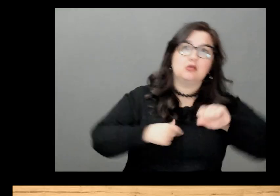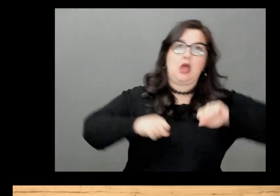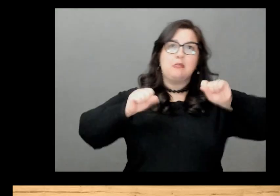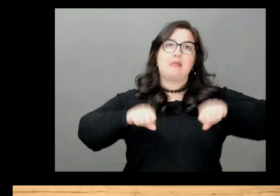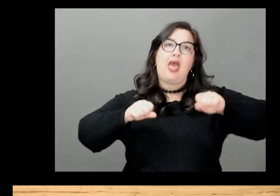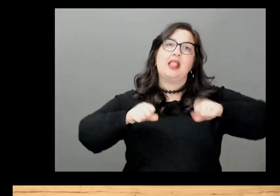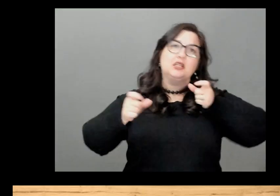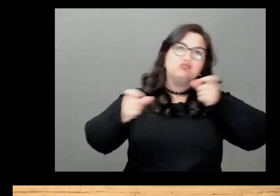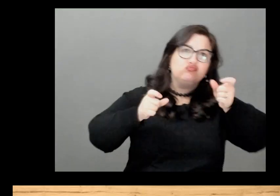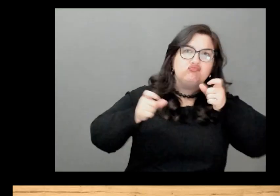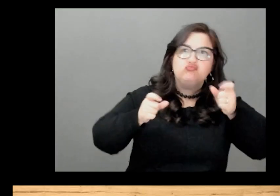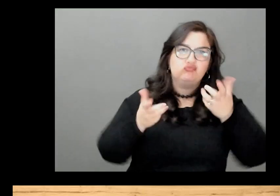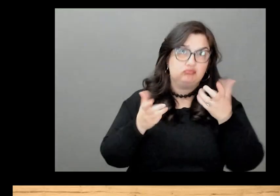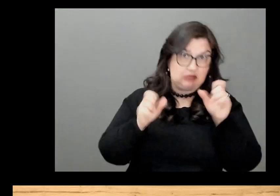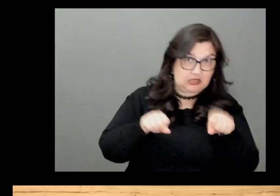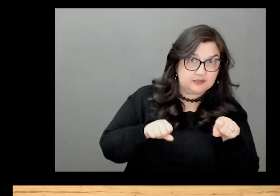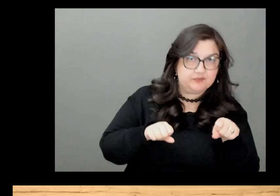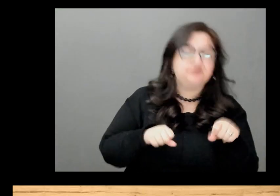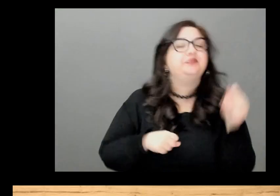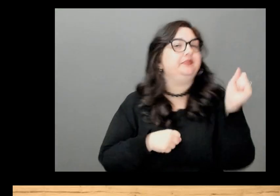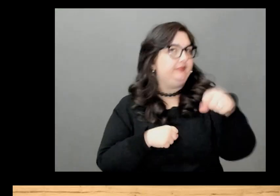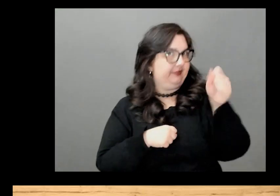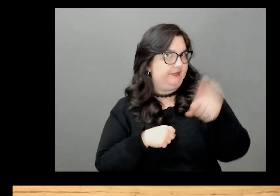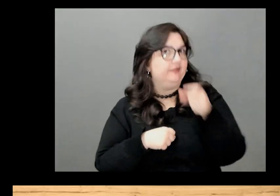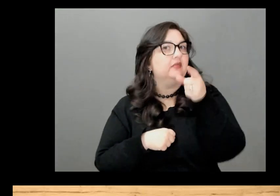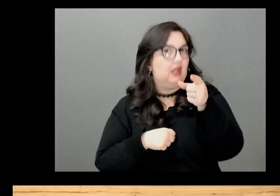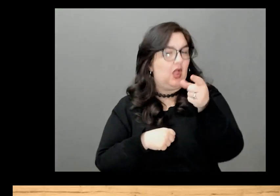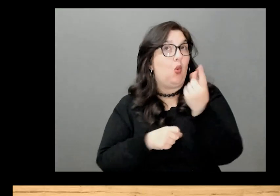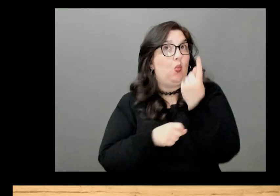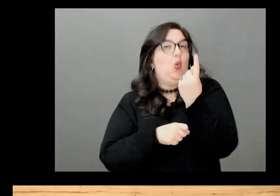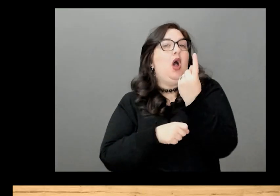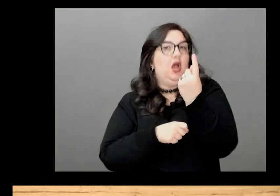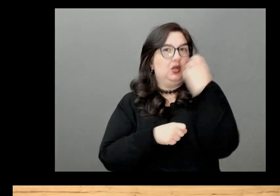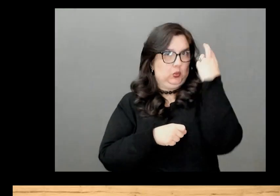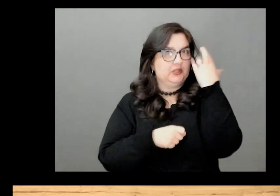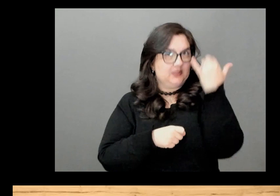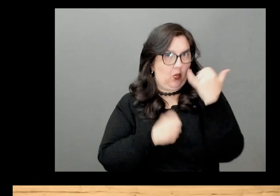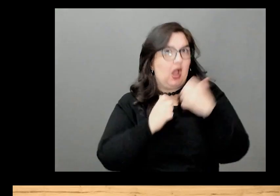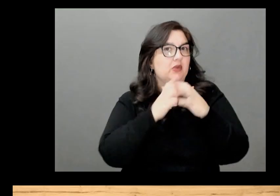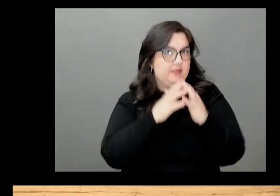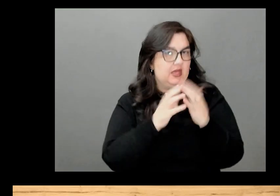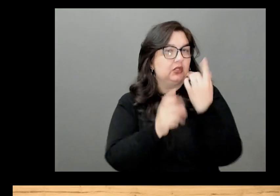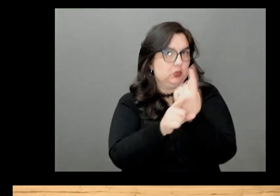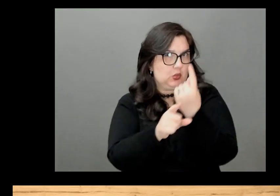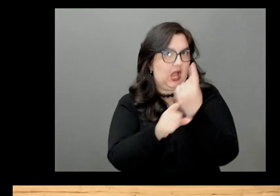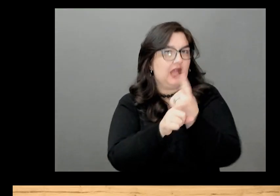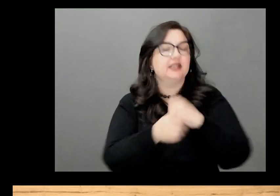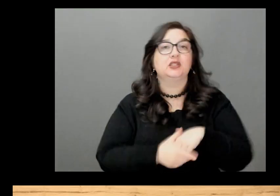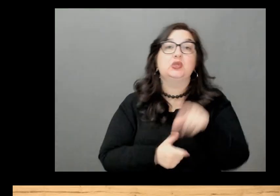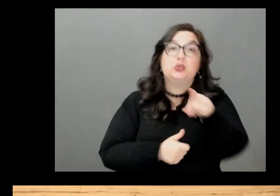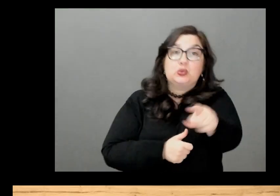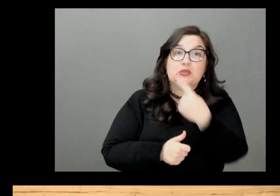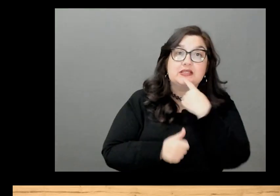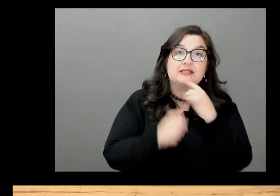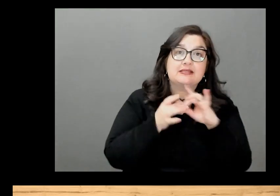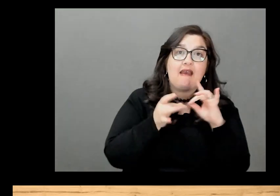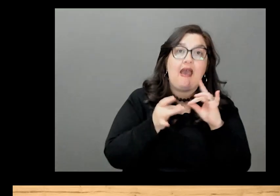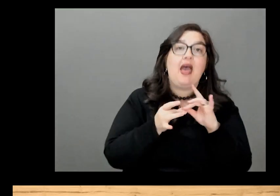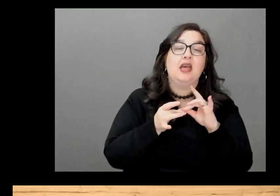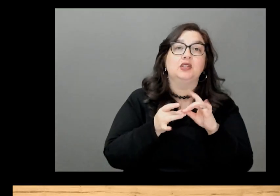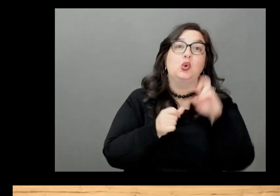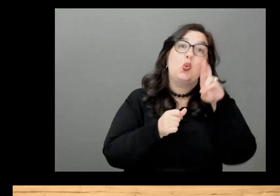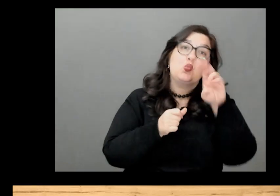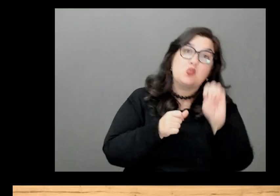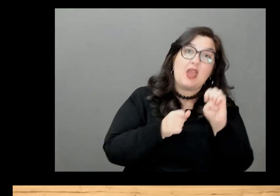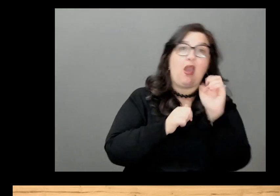operational capabilities? Yeah, that's certainly one of them. That, as you said, rebuilding that